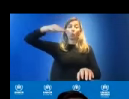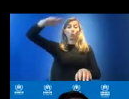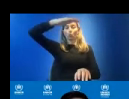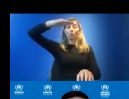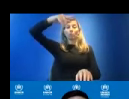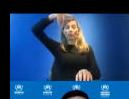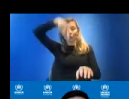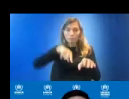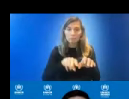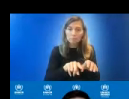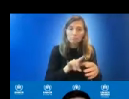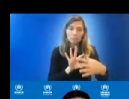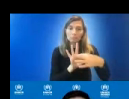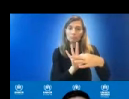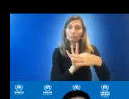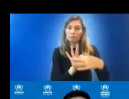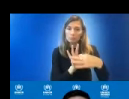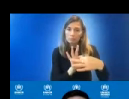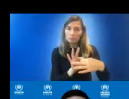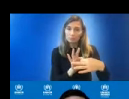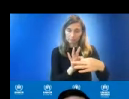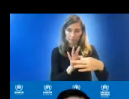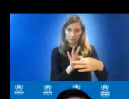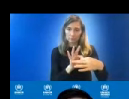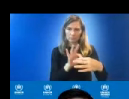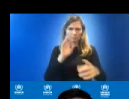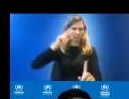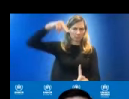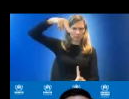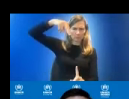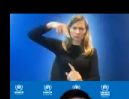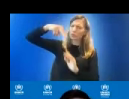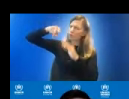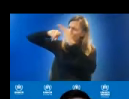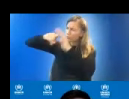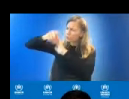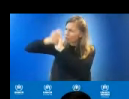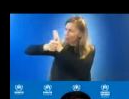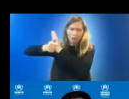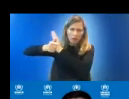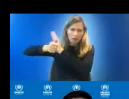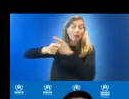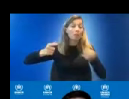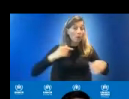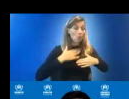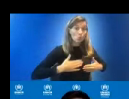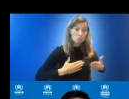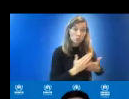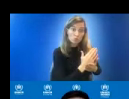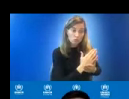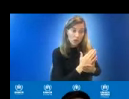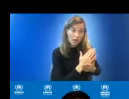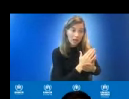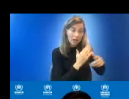directly from a refugee law only perspective. So bringing in the human rights, the perspective and using these human rights